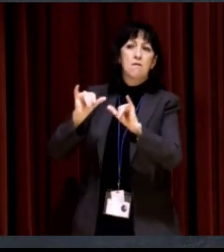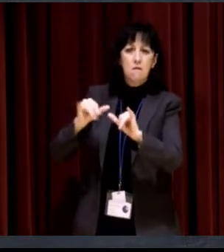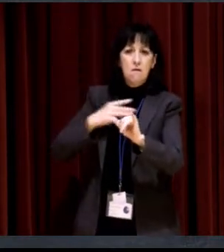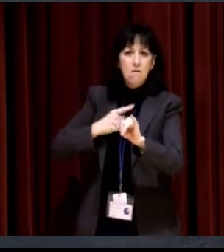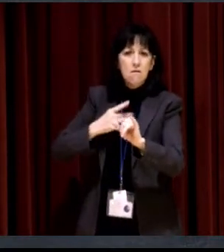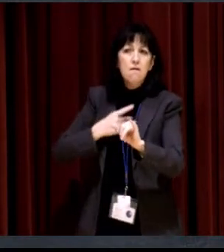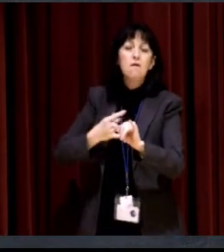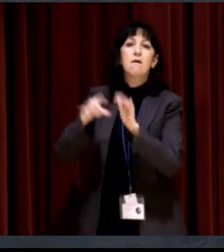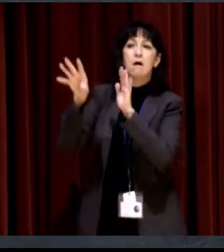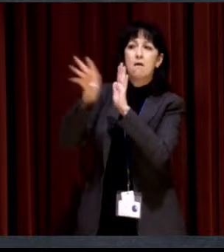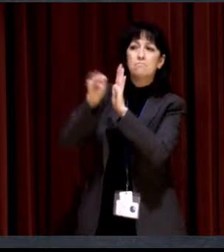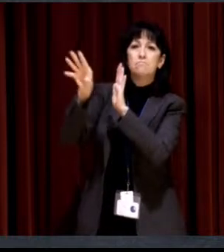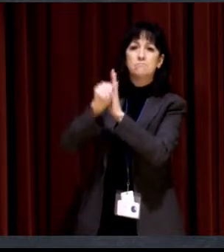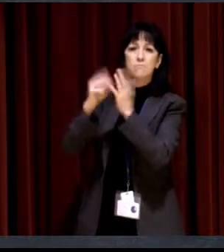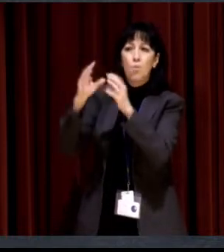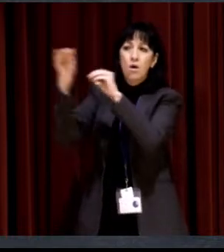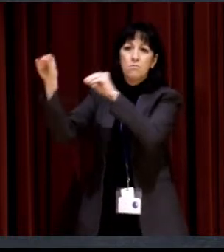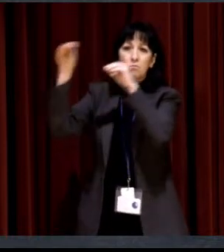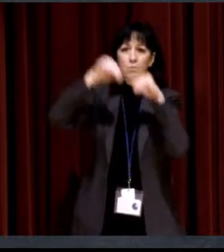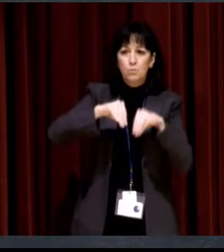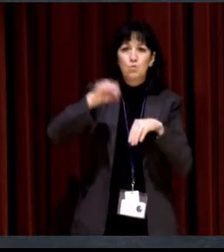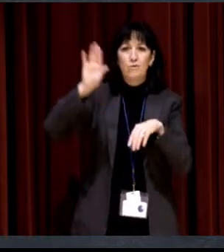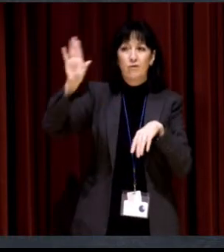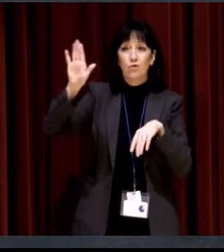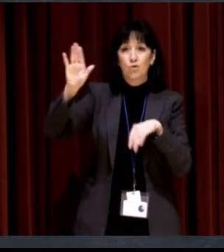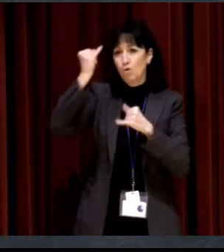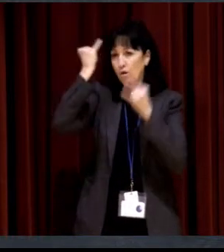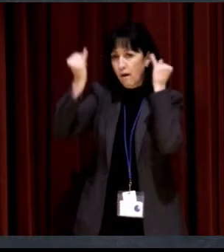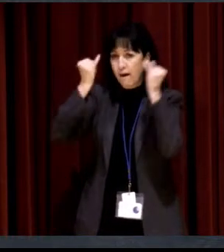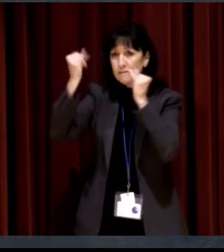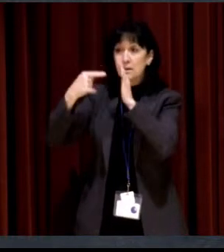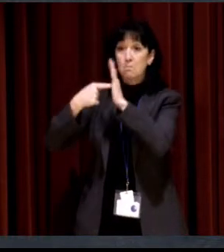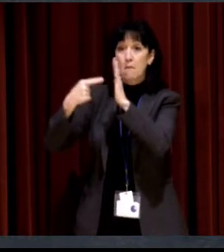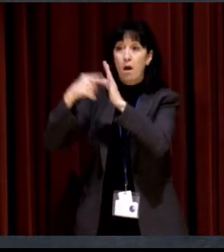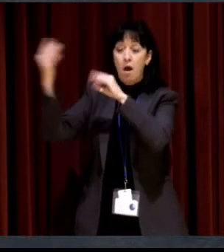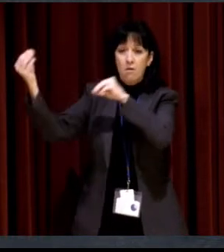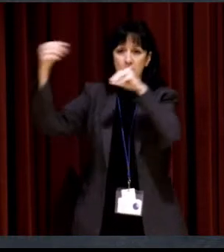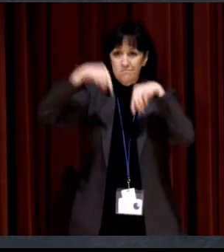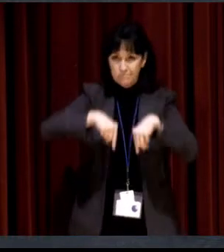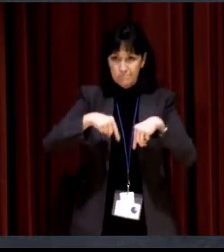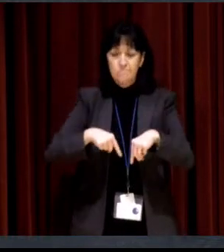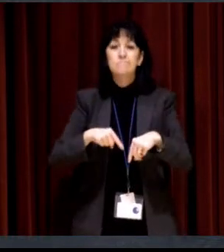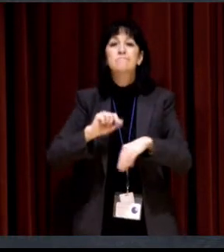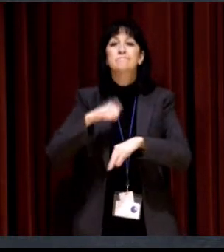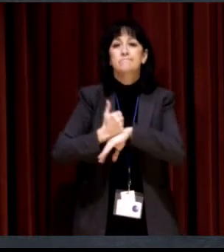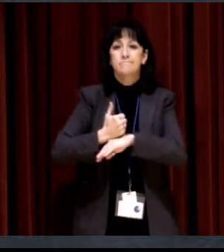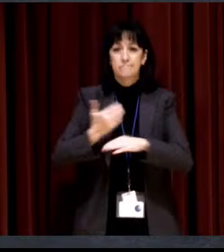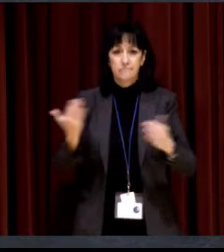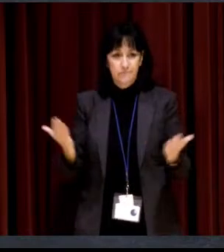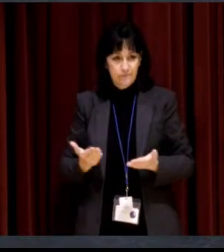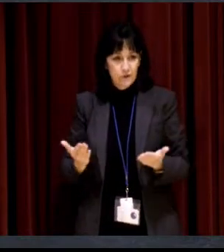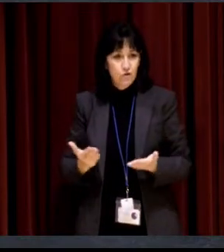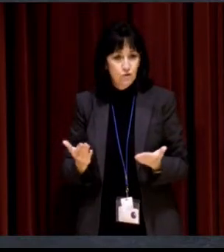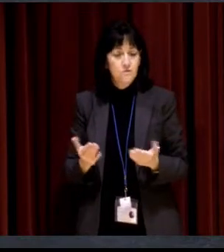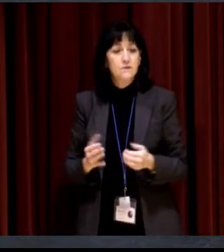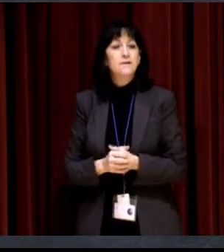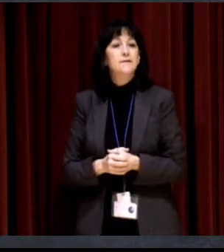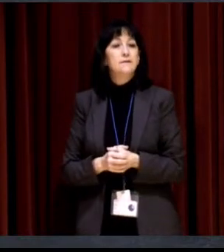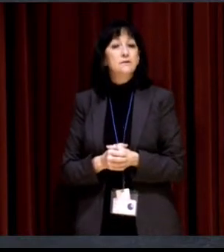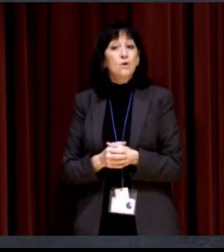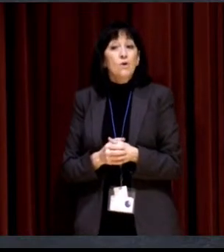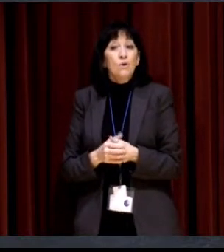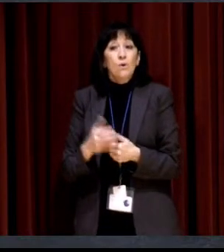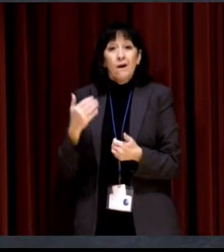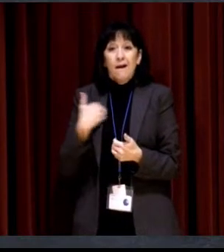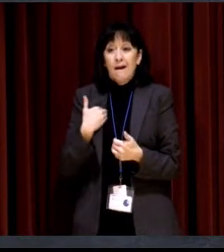this neighborhood, this side of town. We got 3 more public meetings. I have been knocking on the doors. We have a group that knocked doors here